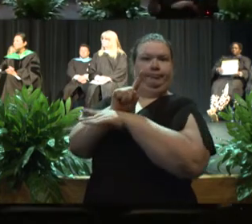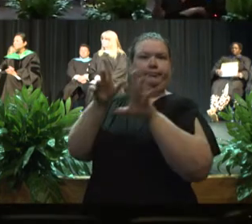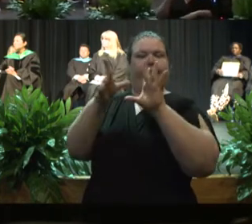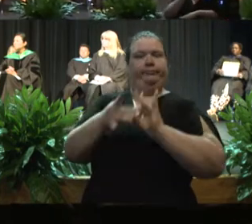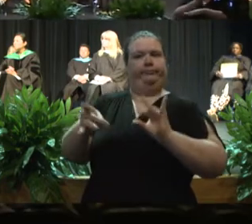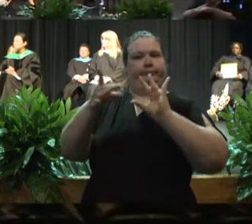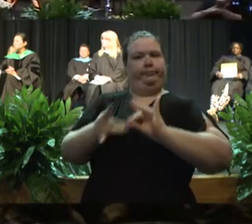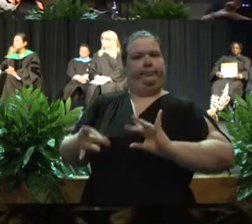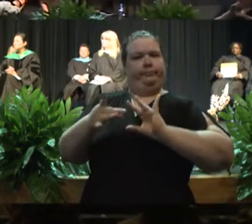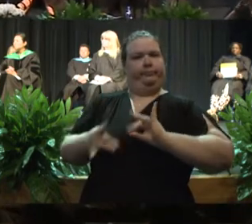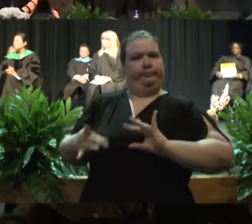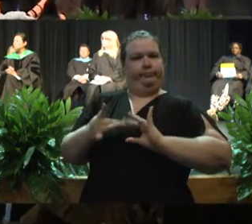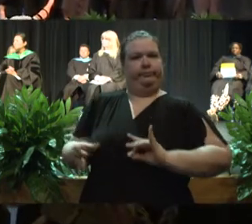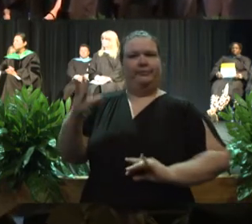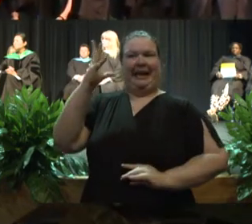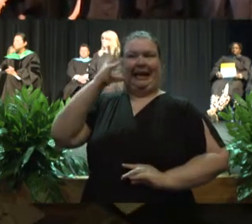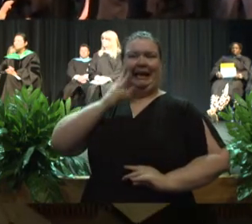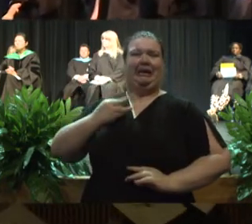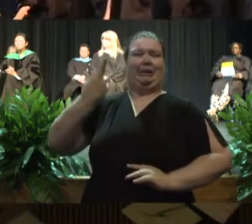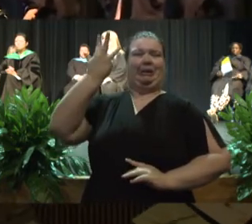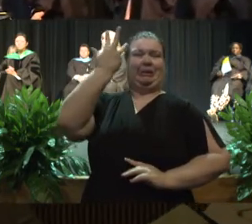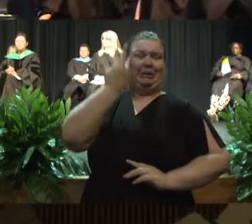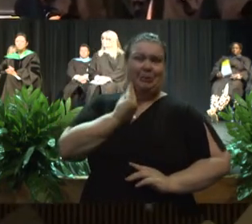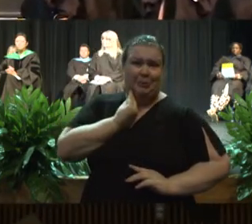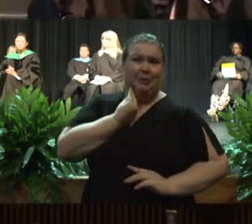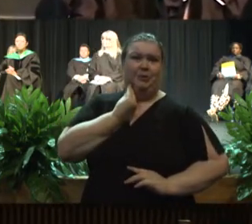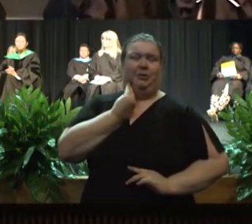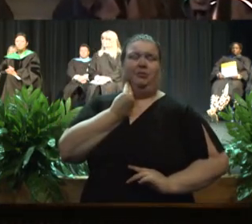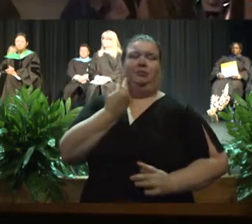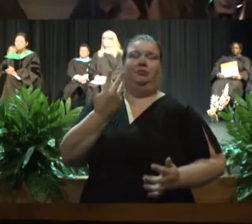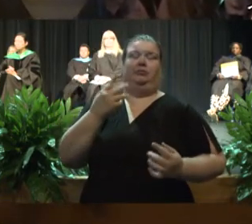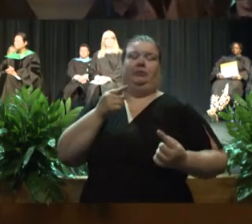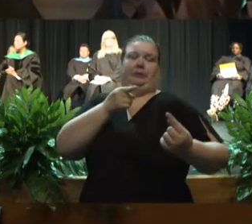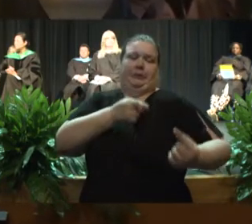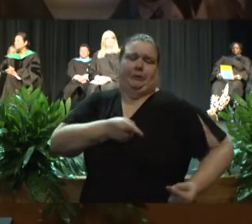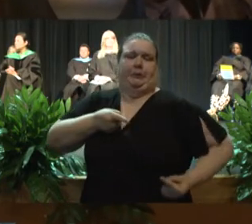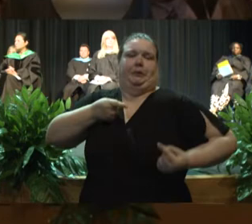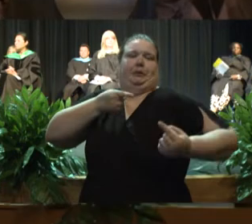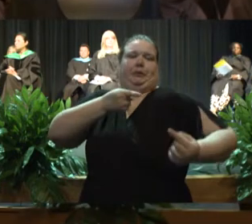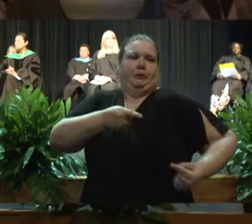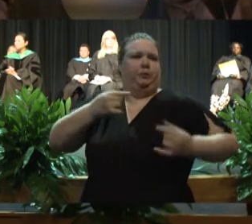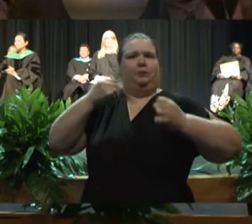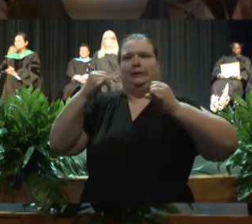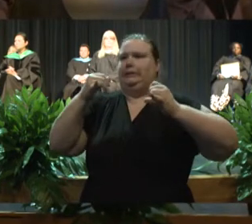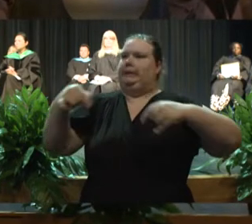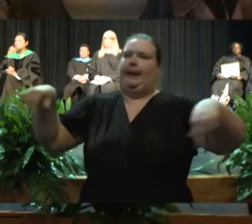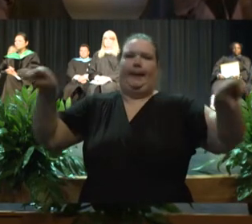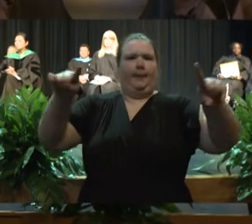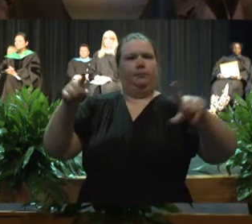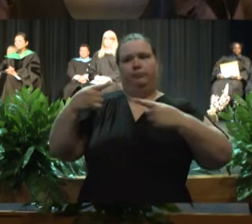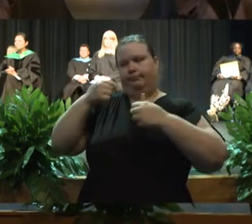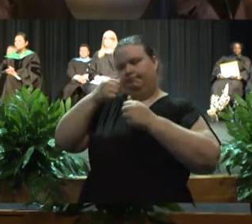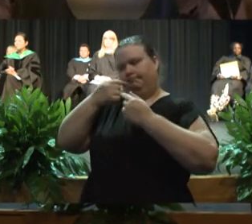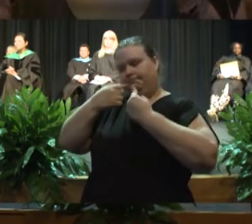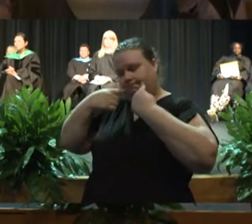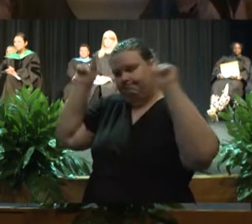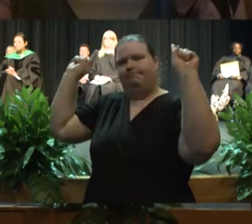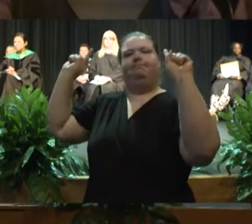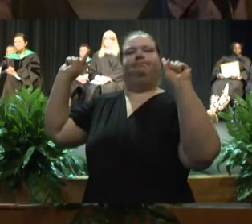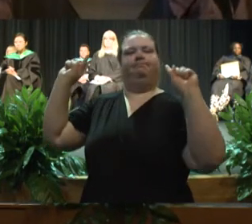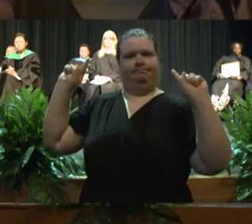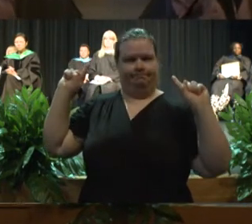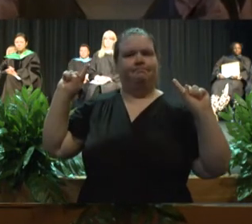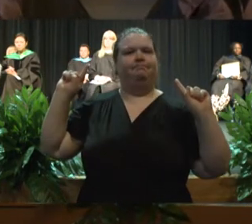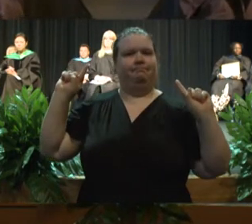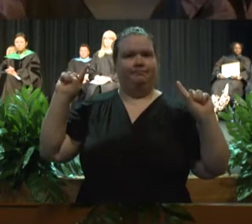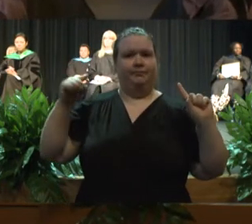who has fought some of the very same battles that you have fought, or even more, but persevered with a lot of hard work and